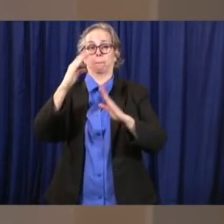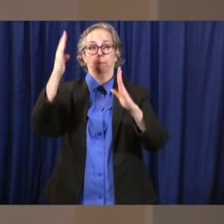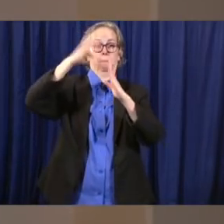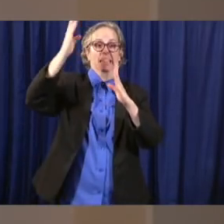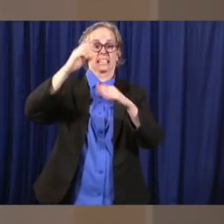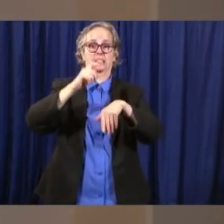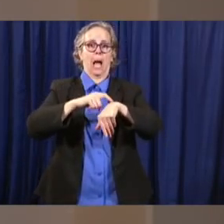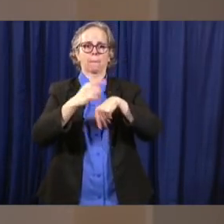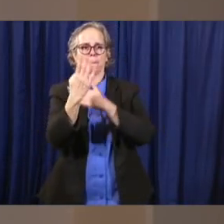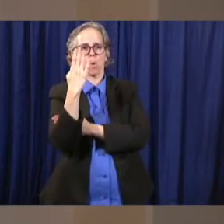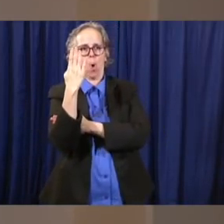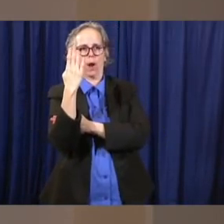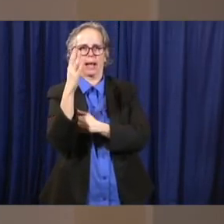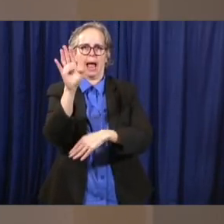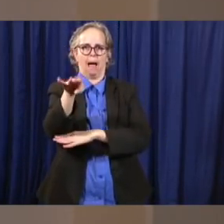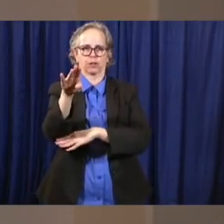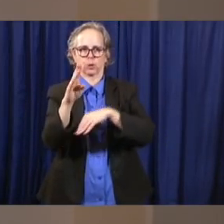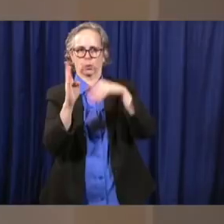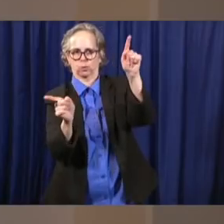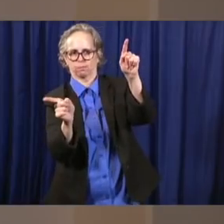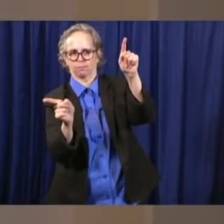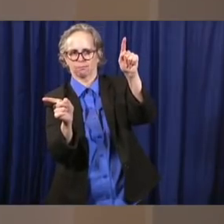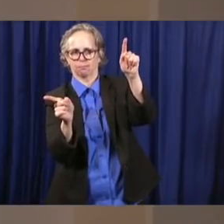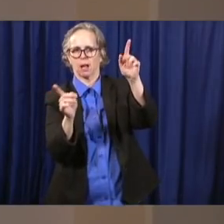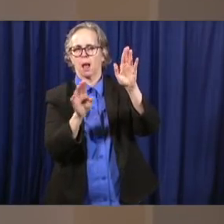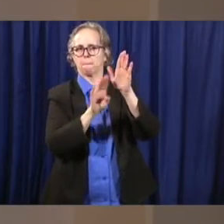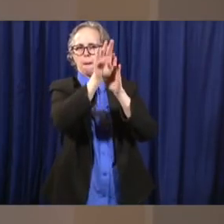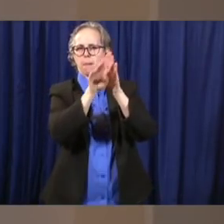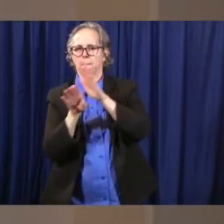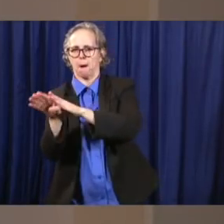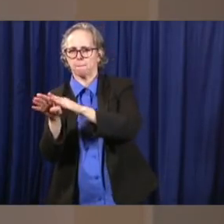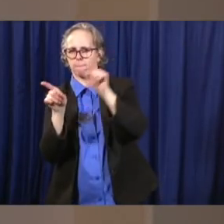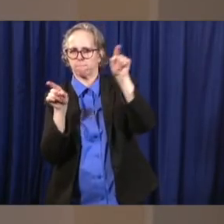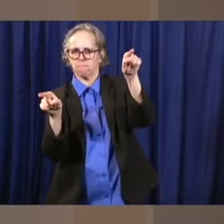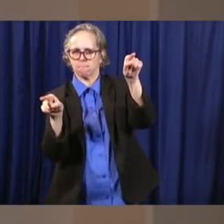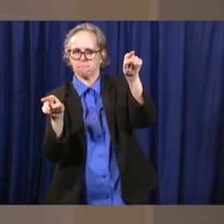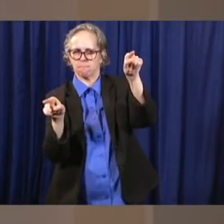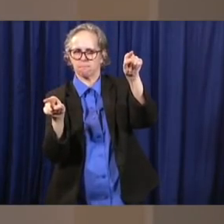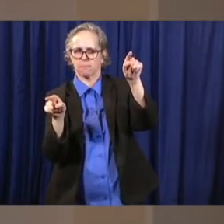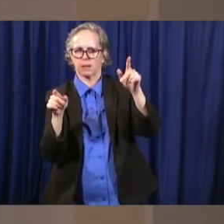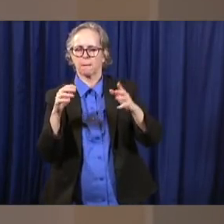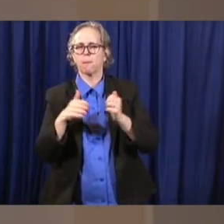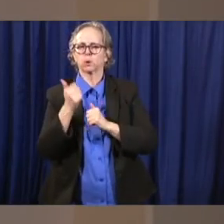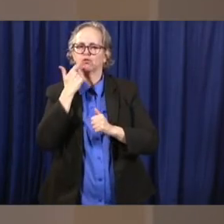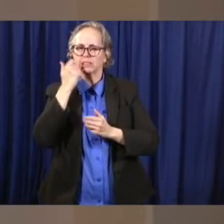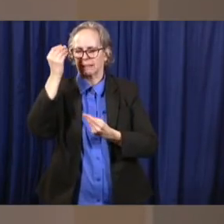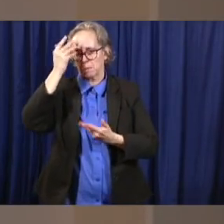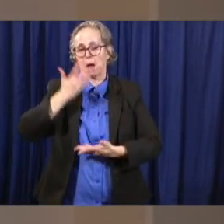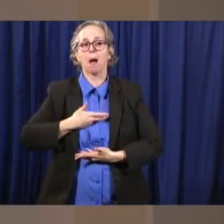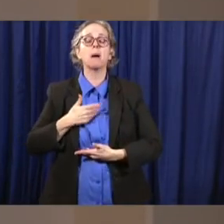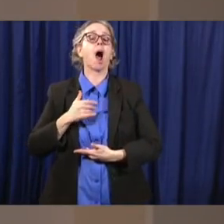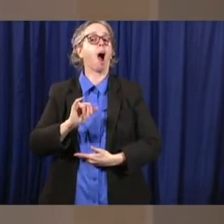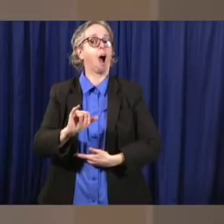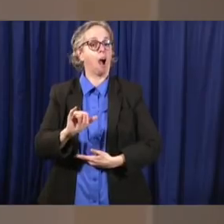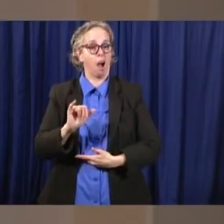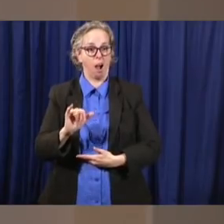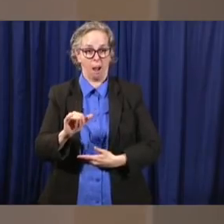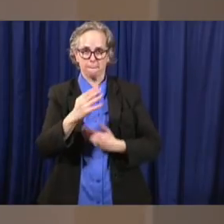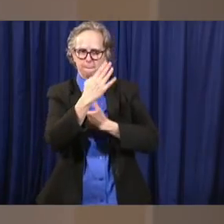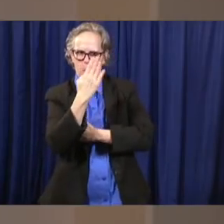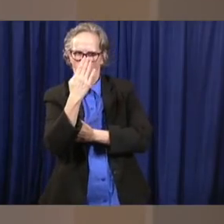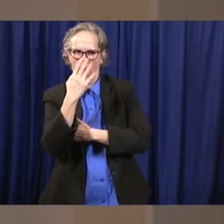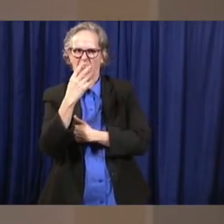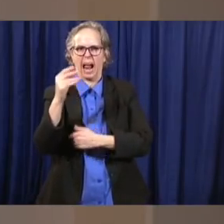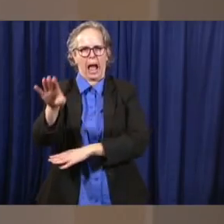tend to see peak hours during them, according to the latest data that I have. I'm just looking through this to make sure that I can give you as complete of an answer